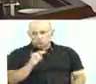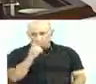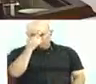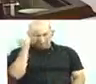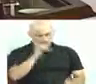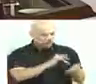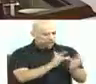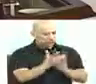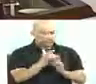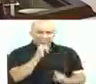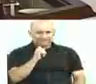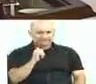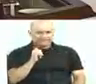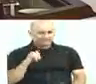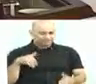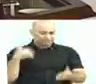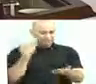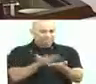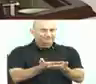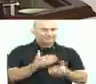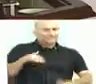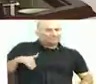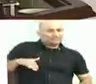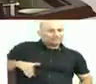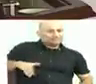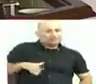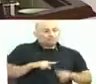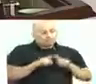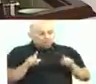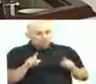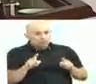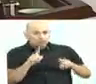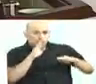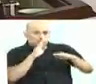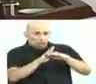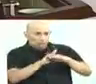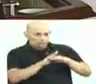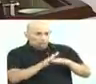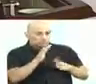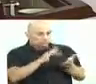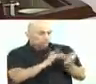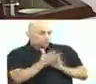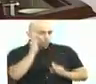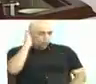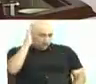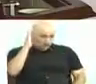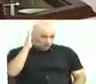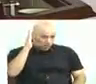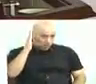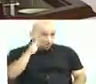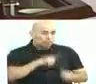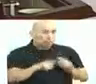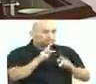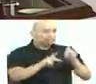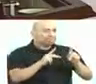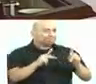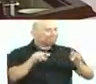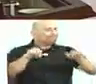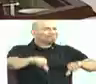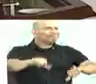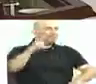because Jesus hadn't come yet. But he had been promised to them, and they refused him.